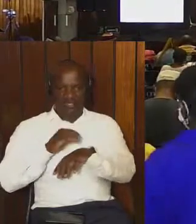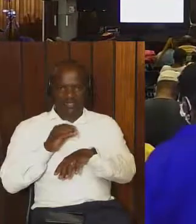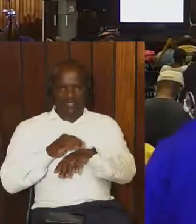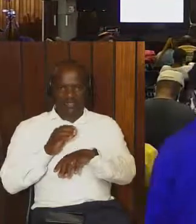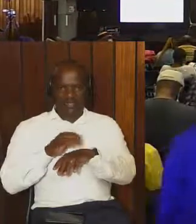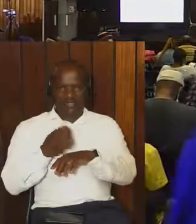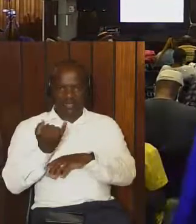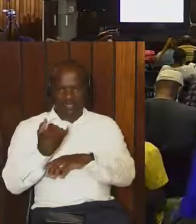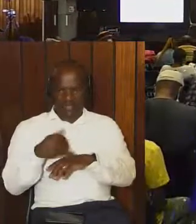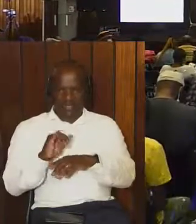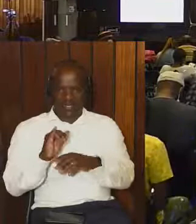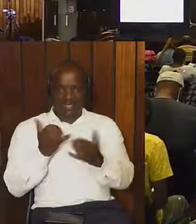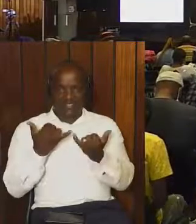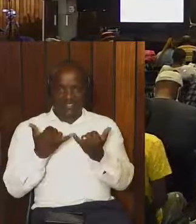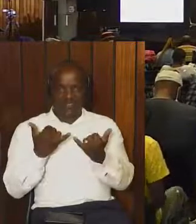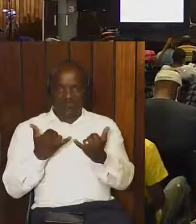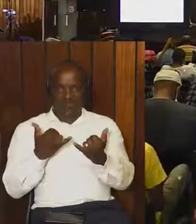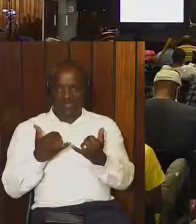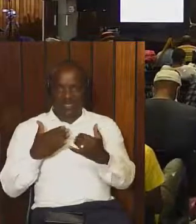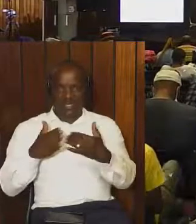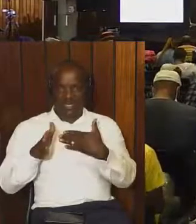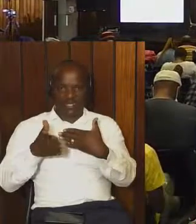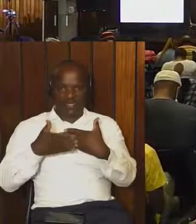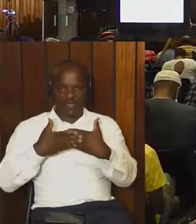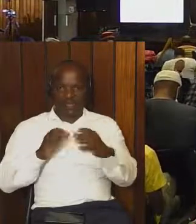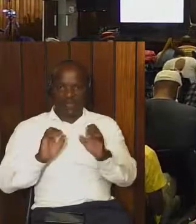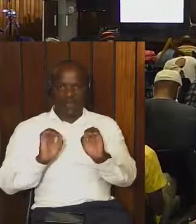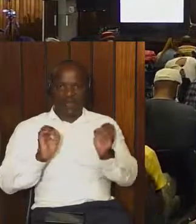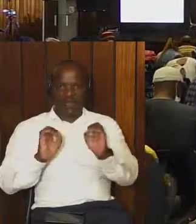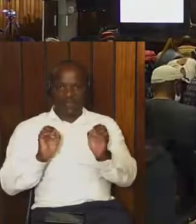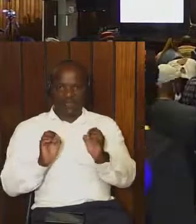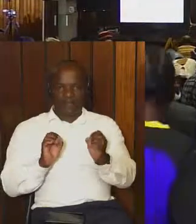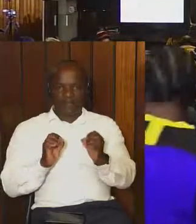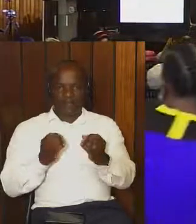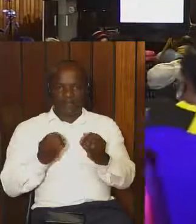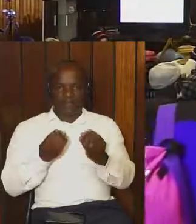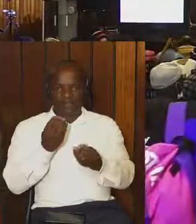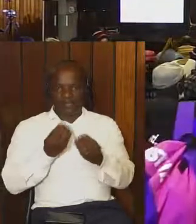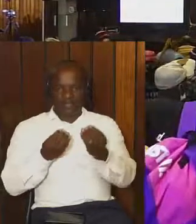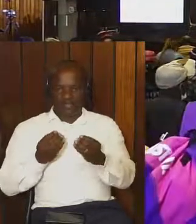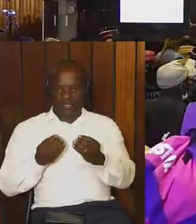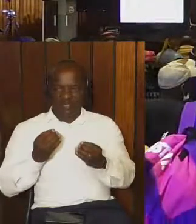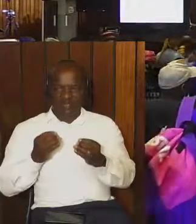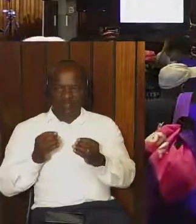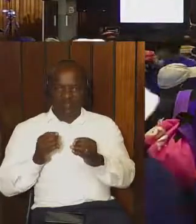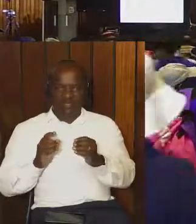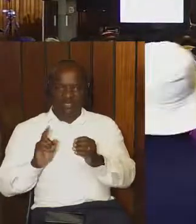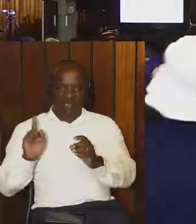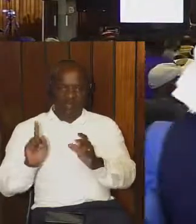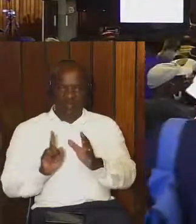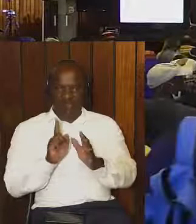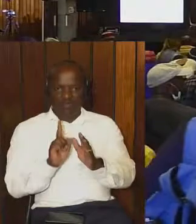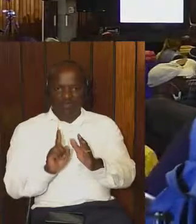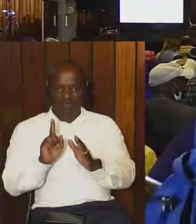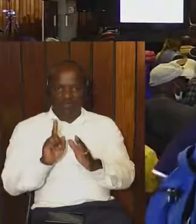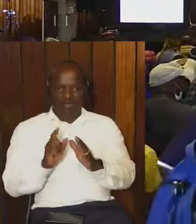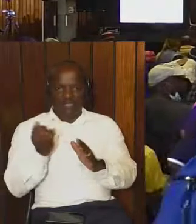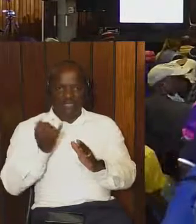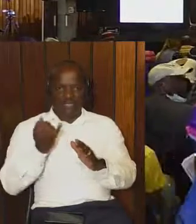eso kwalo ene bana ba rona ba feta hona moo ho ya sekolong. Ha pula e nele ke ka swimming pool.